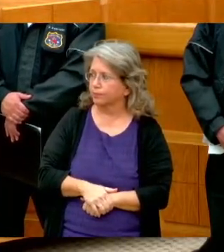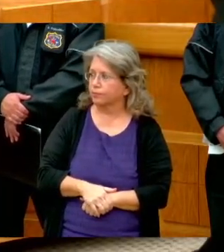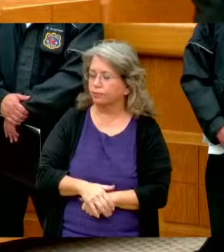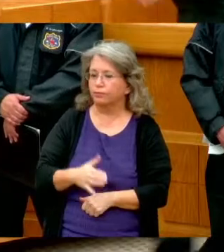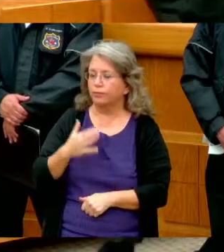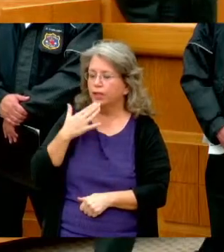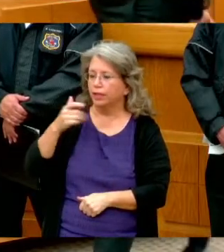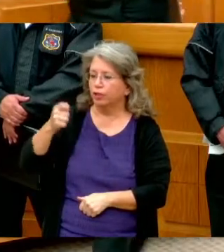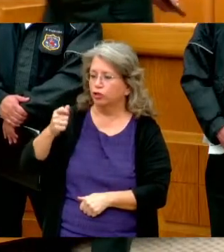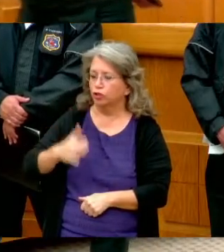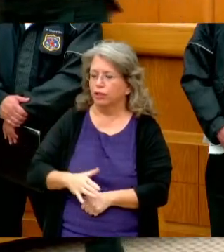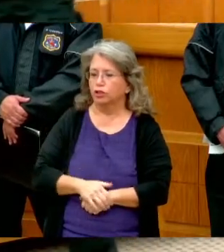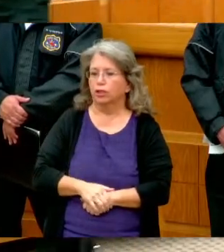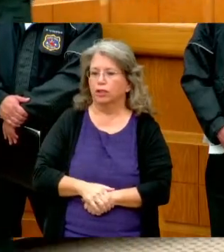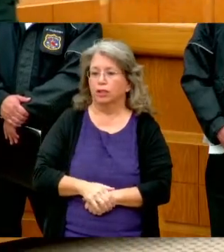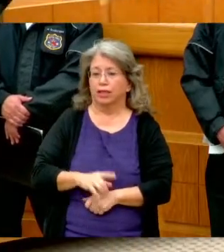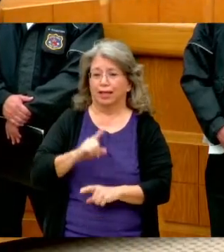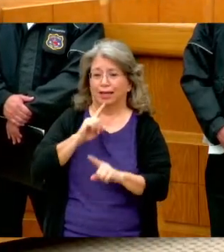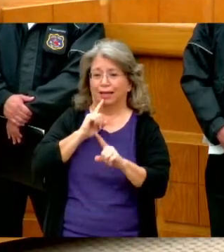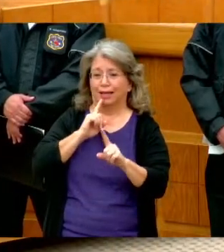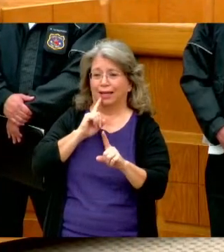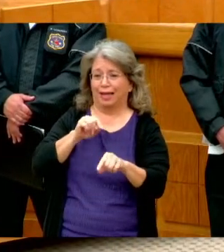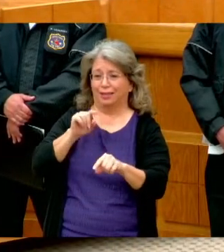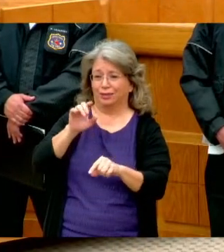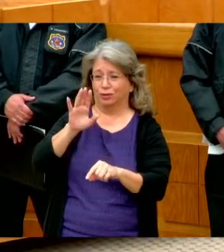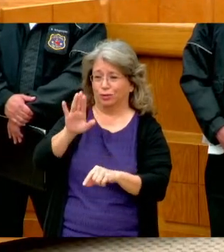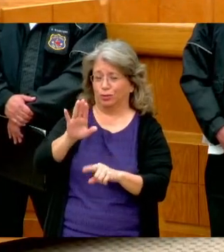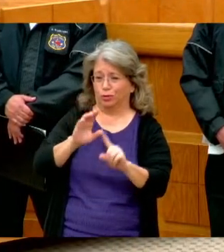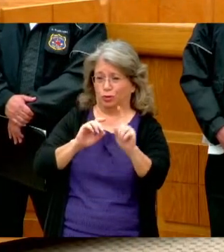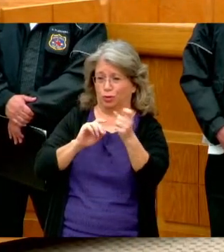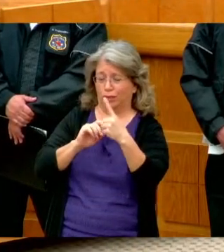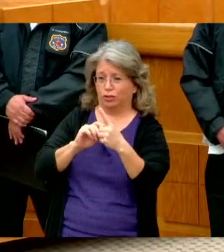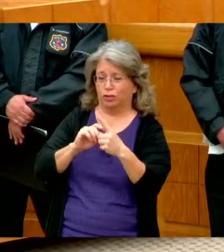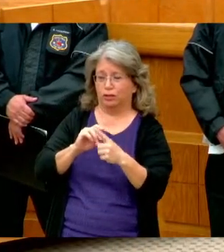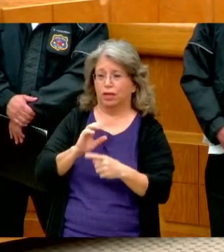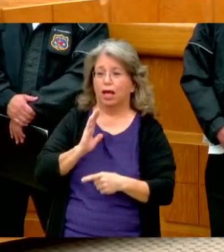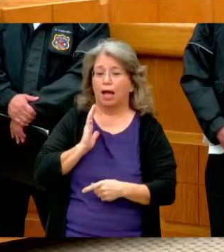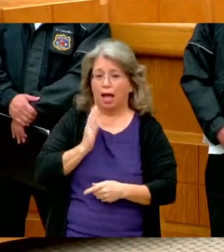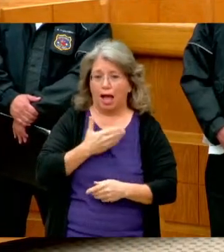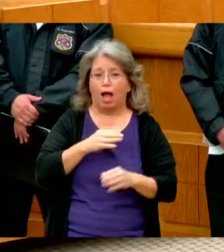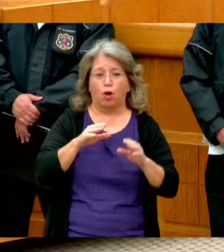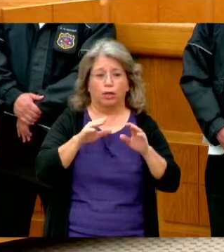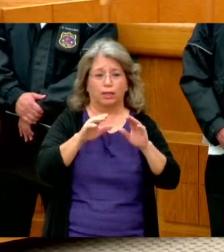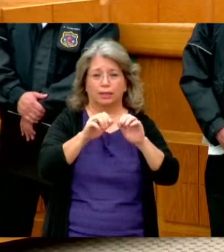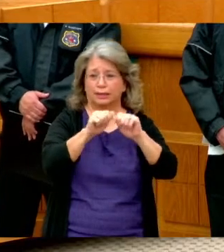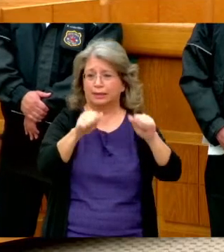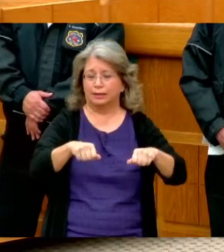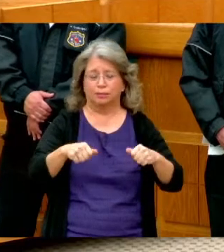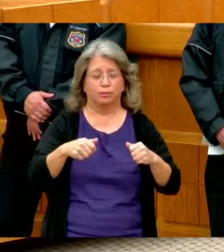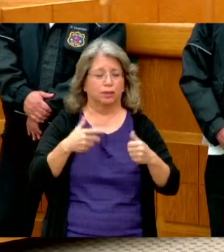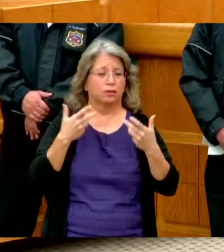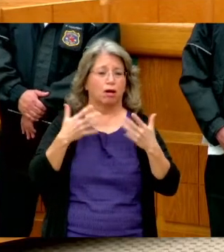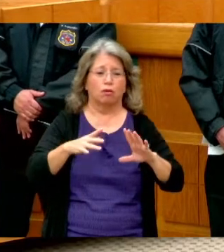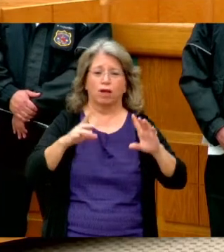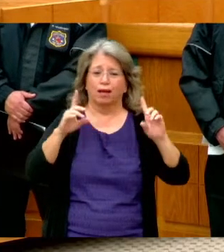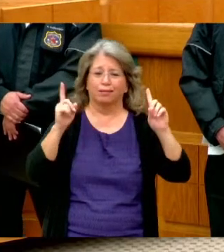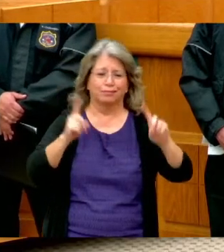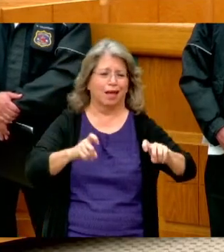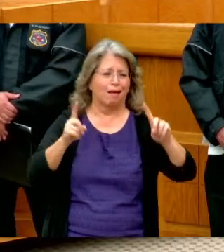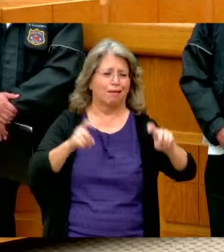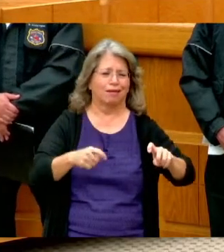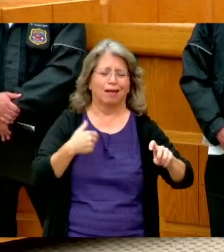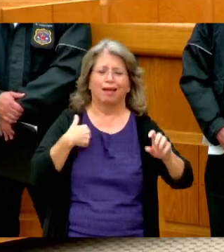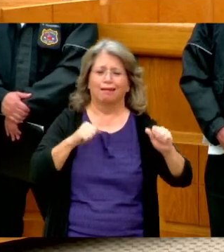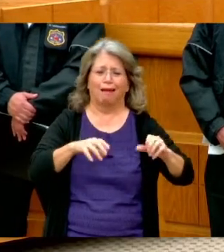Thank you, Judge. To answer your question, the system has been heavily load tested. It can do millions and millions of